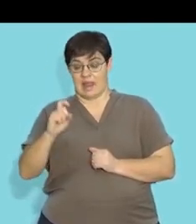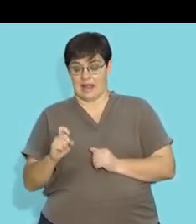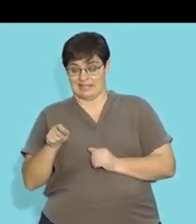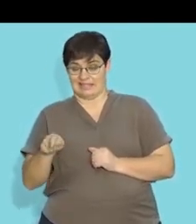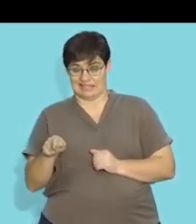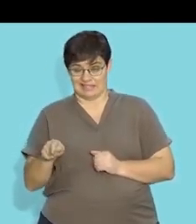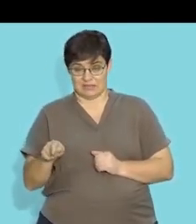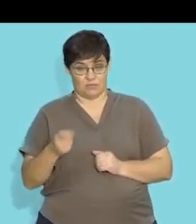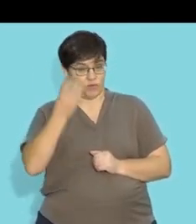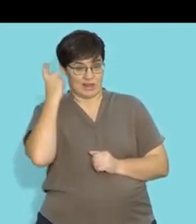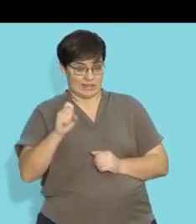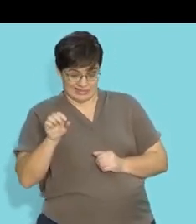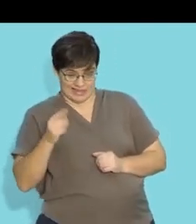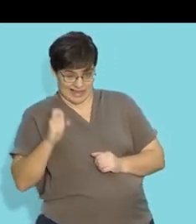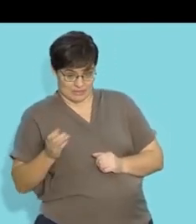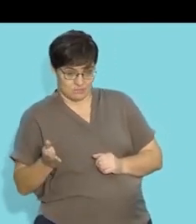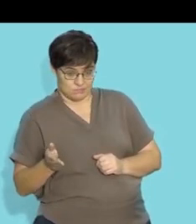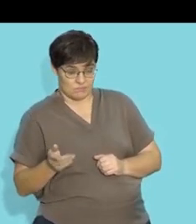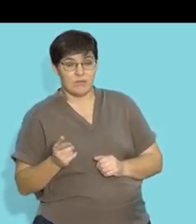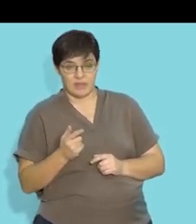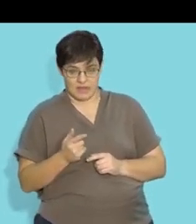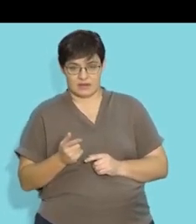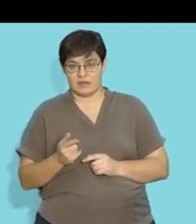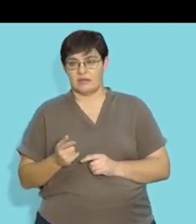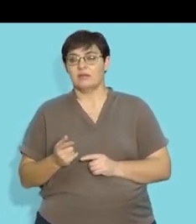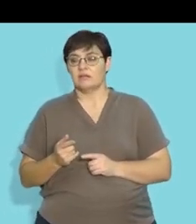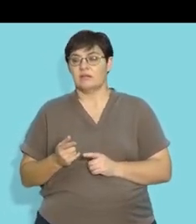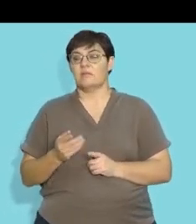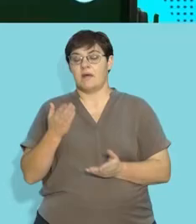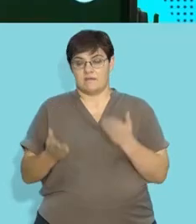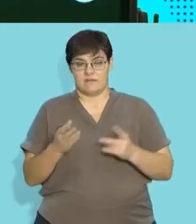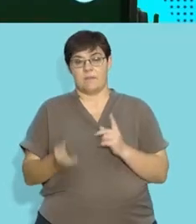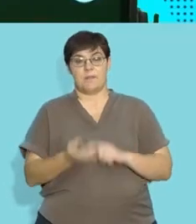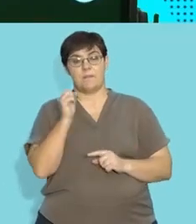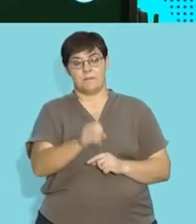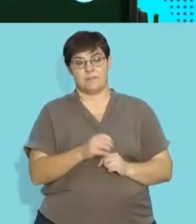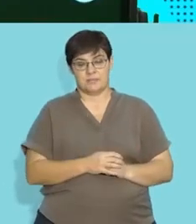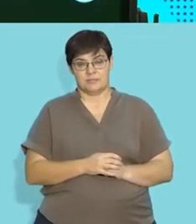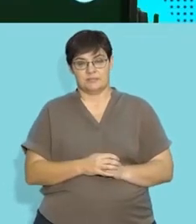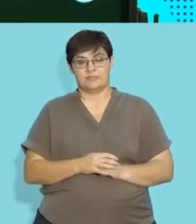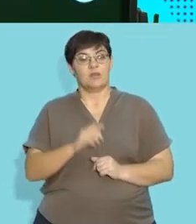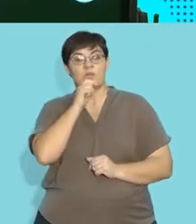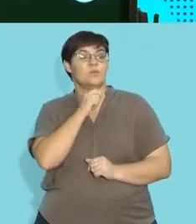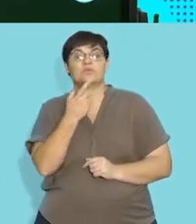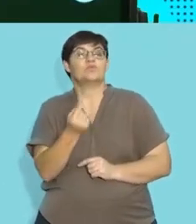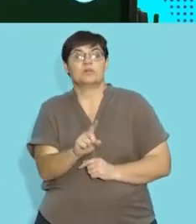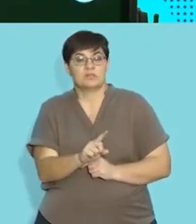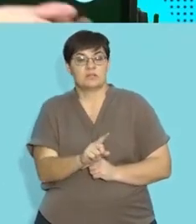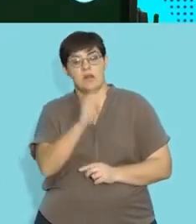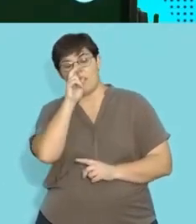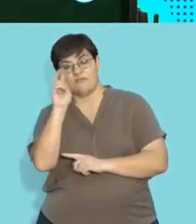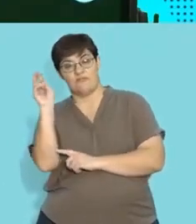165839X. So that's our regression. So we did find the equation of the regression. And I can use this to do what?